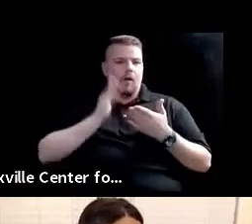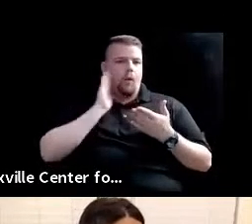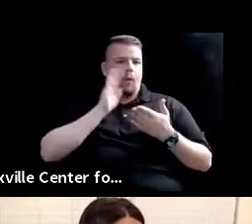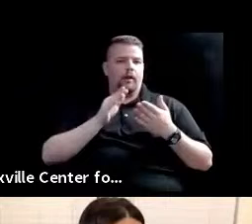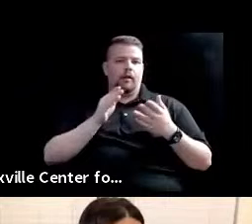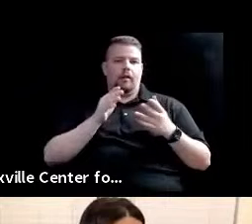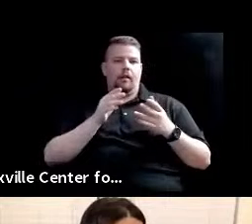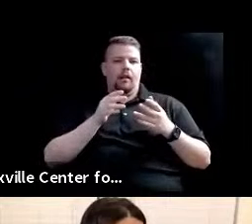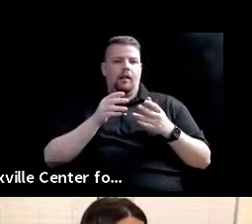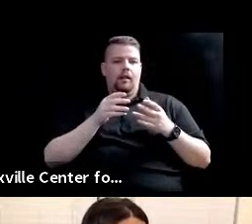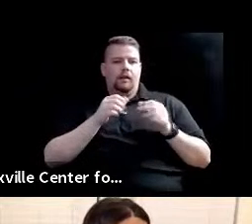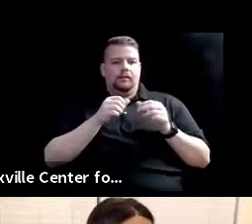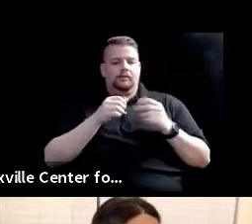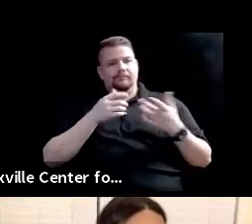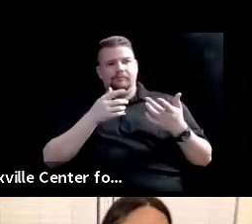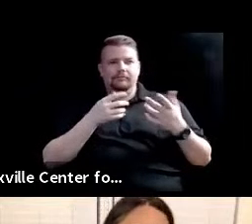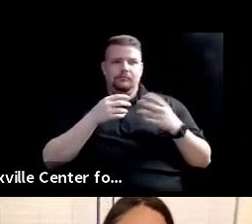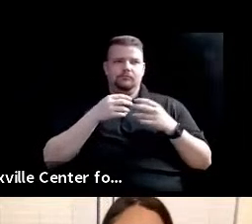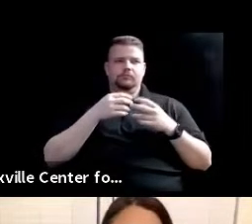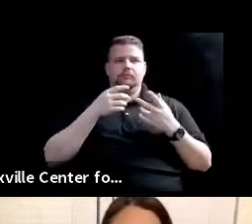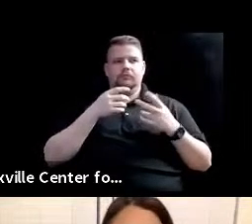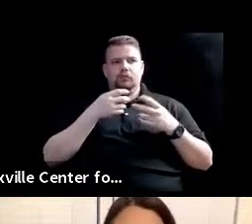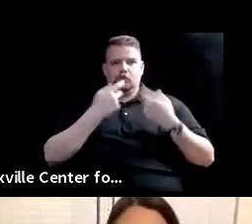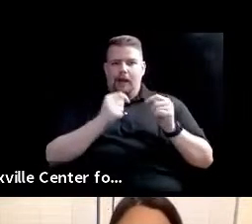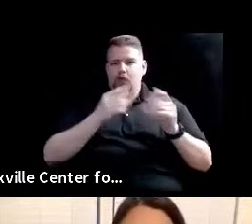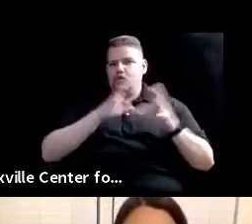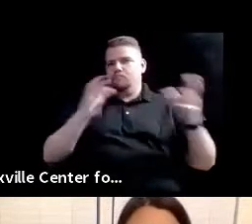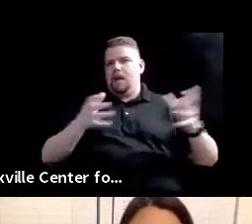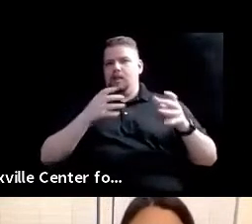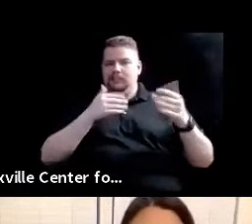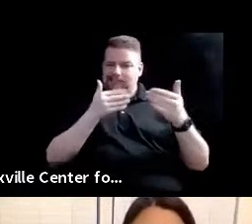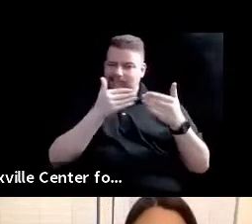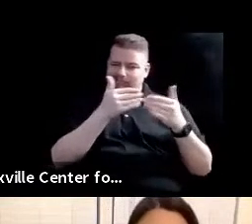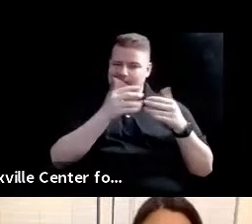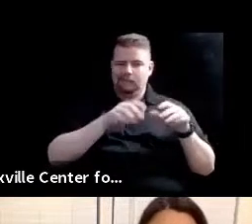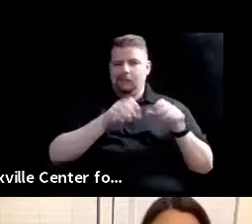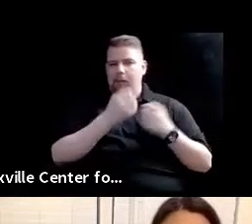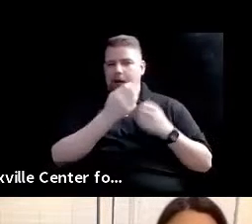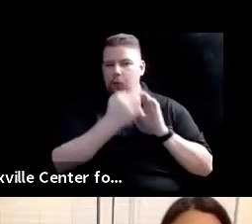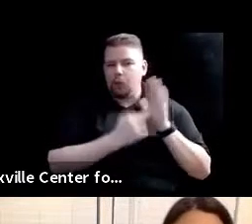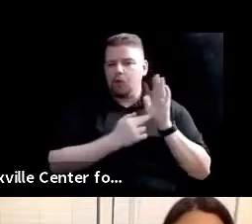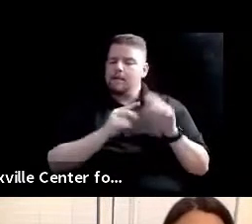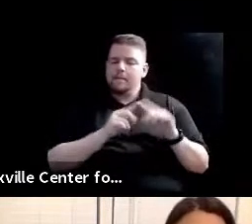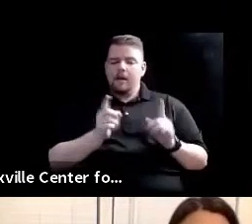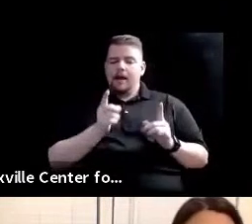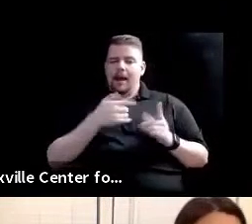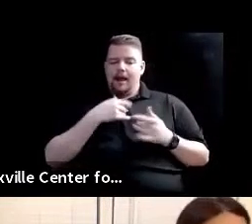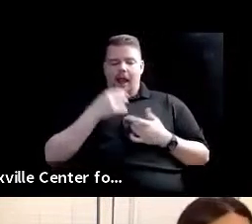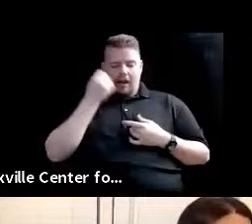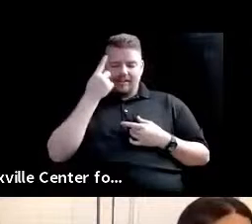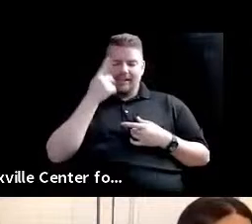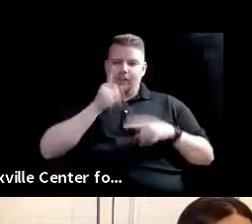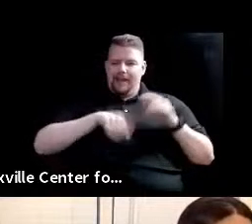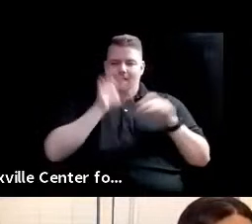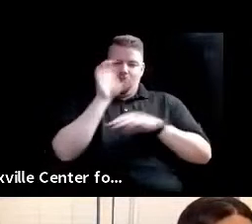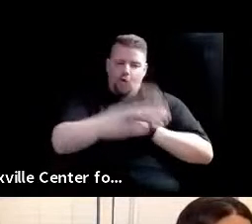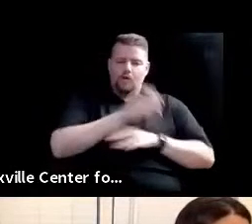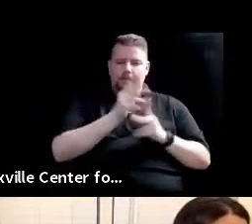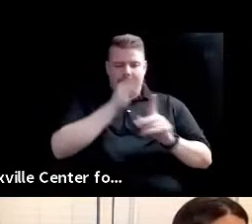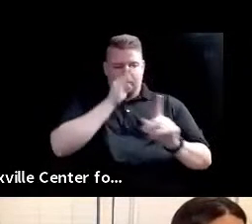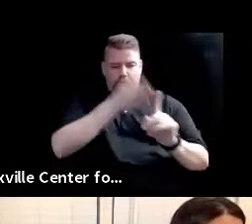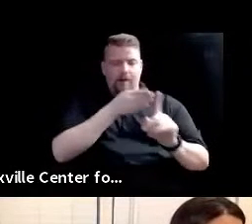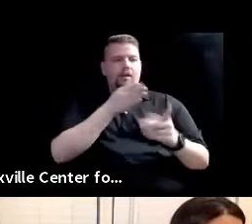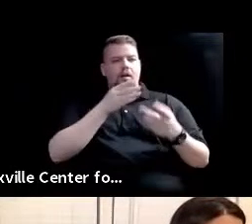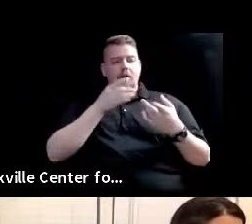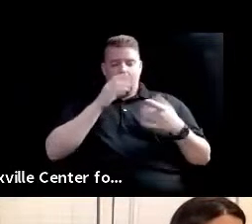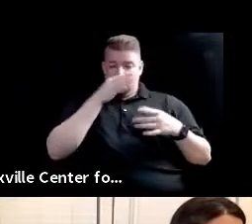boundaries, and I can appreciate the fact that it's hard to, force people to follow a direction.